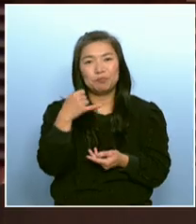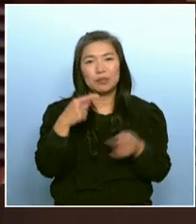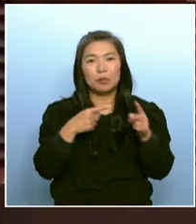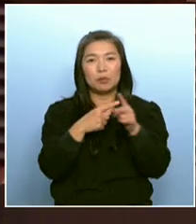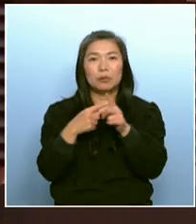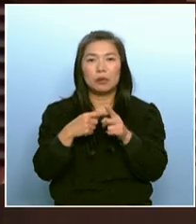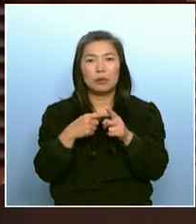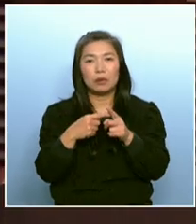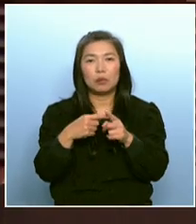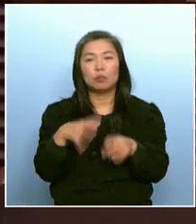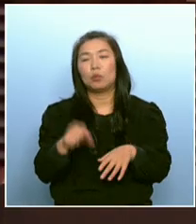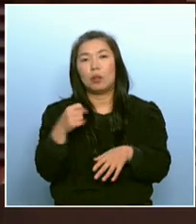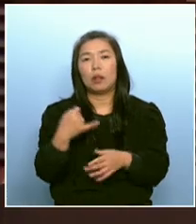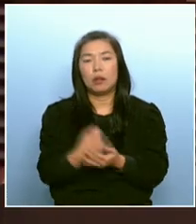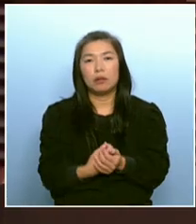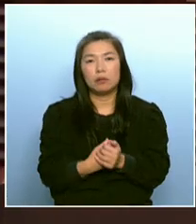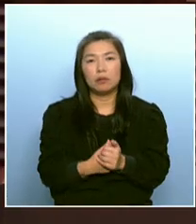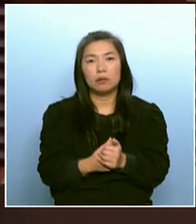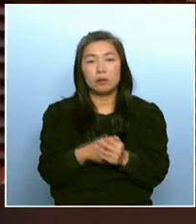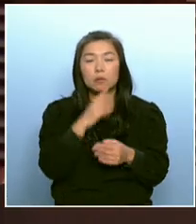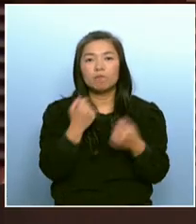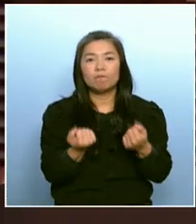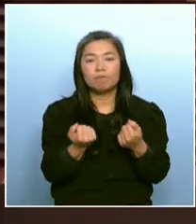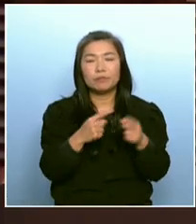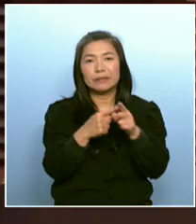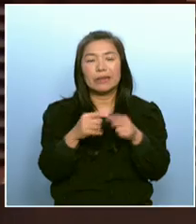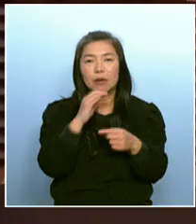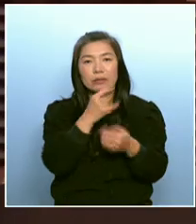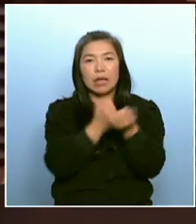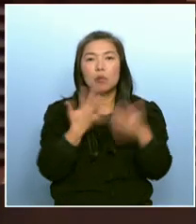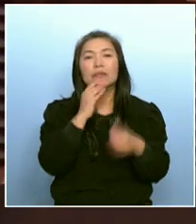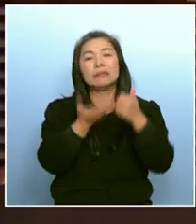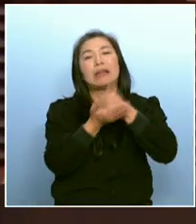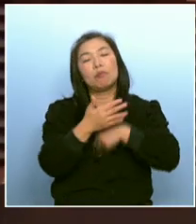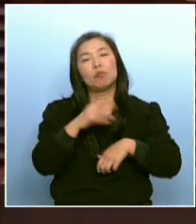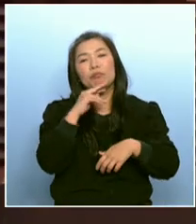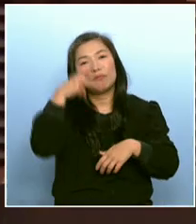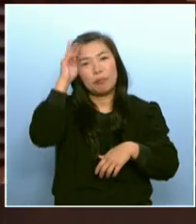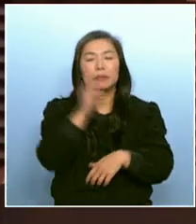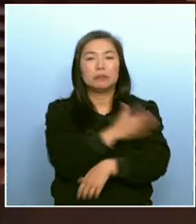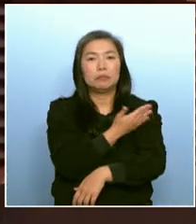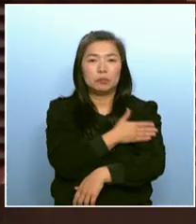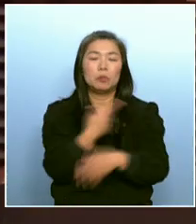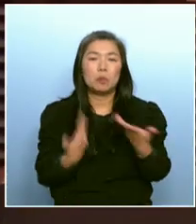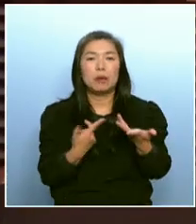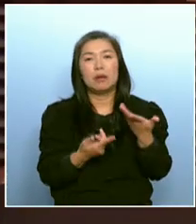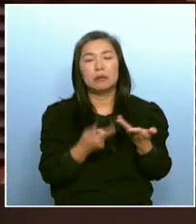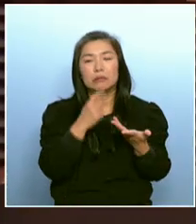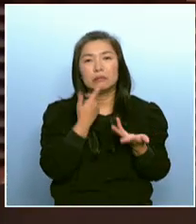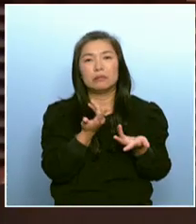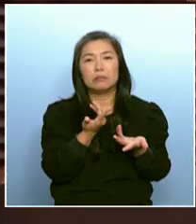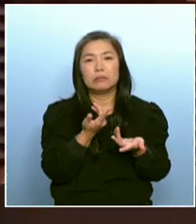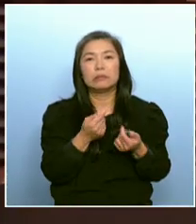more. But there is great demand. So in general, we have not enough in provision,